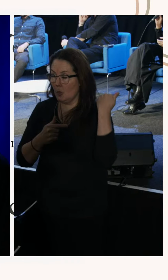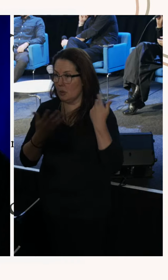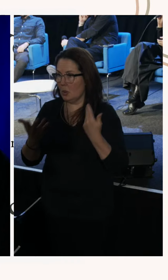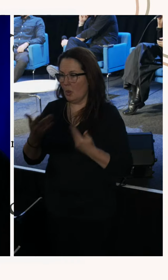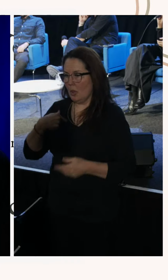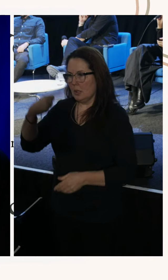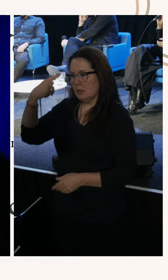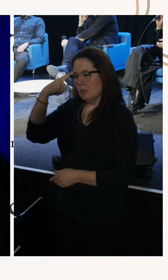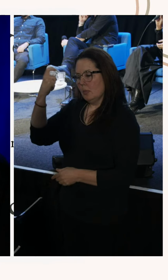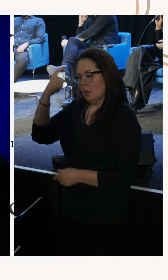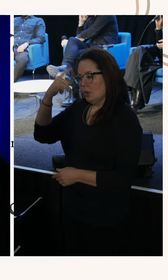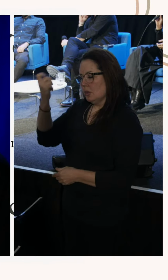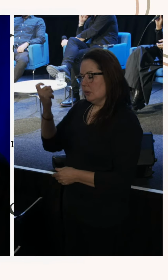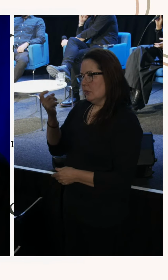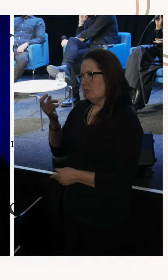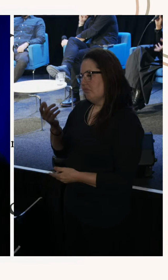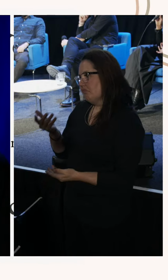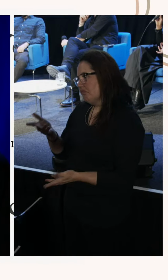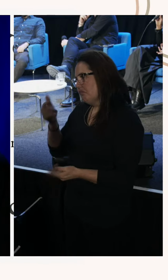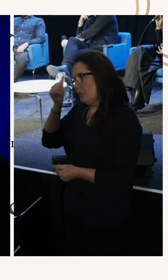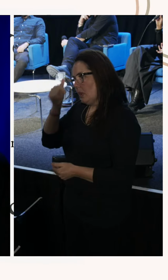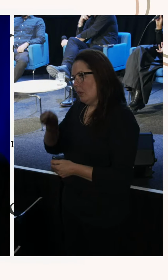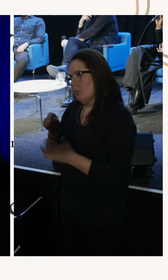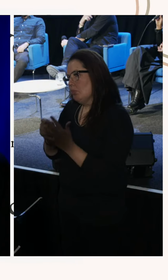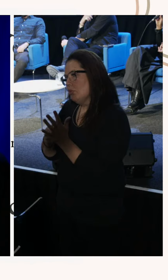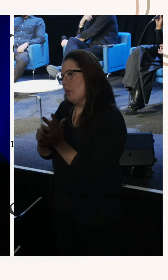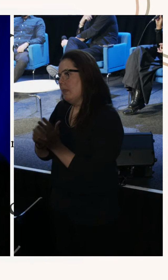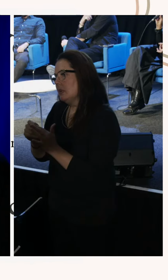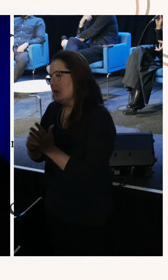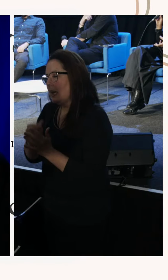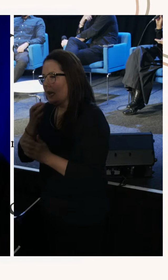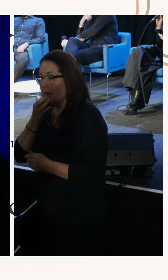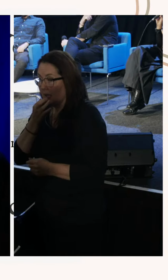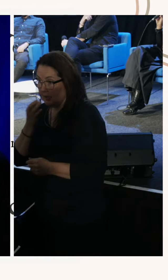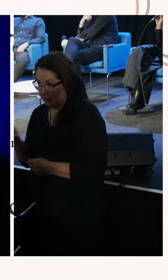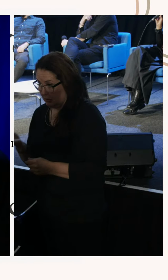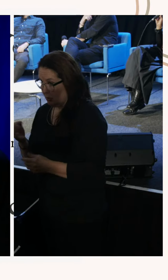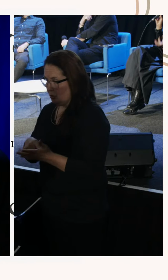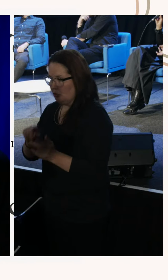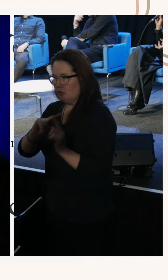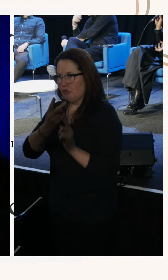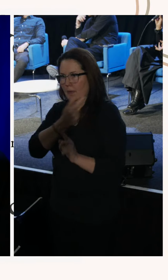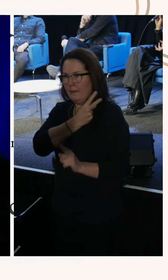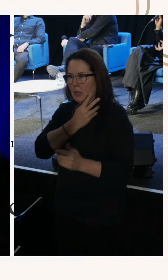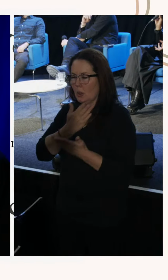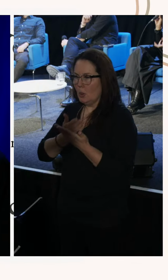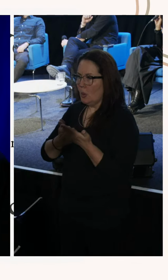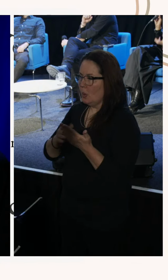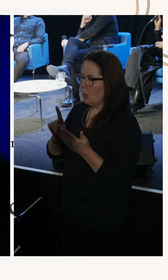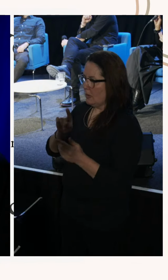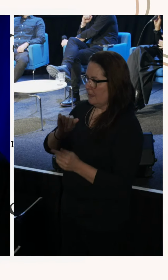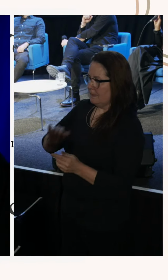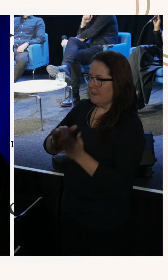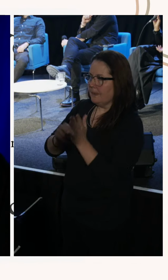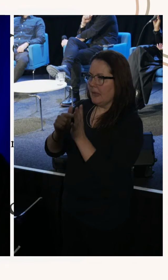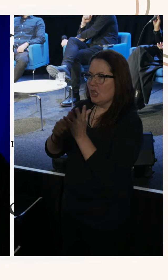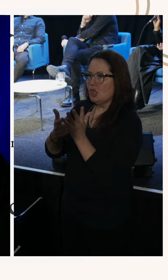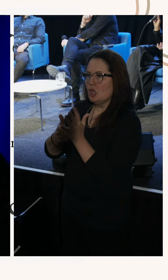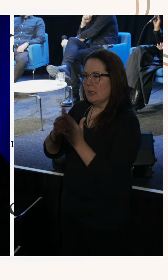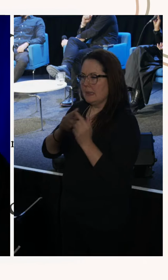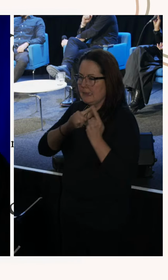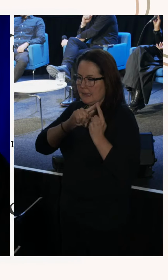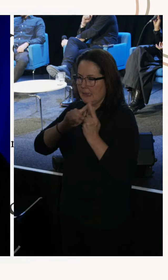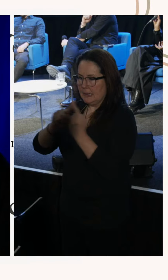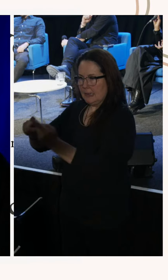suppose, that's a prompt to ask you to reflect on the nature of a continuing sort of